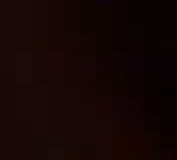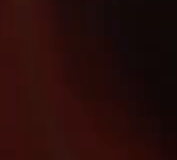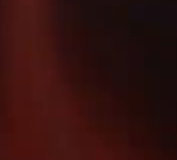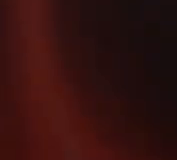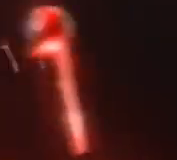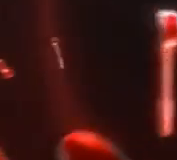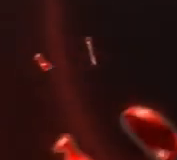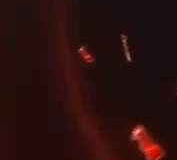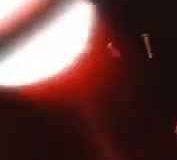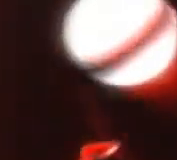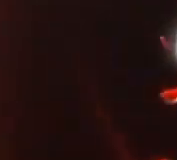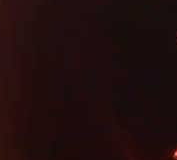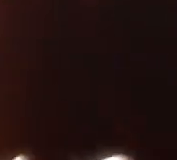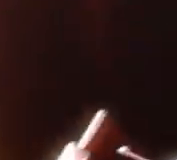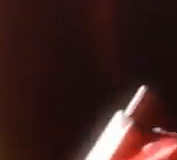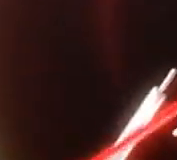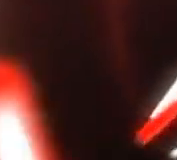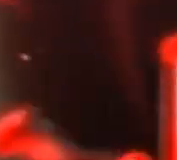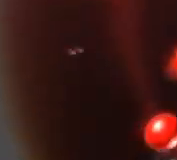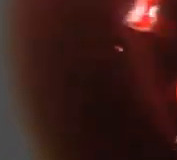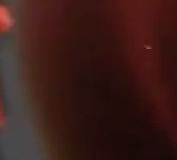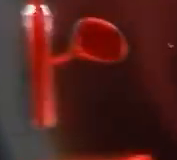ibiti.